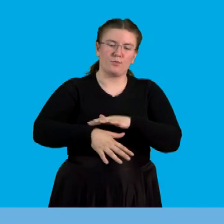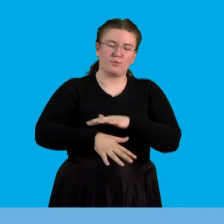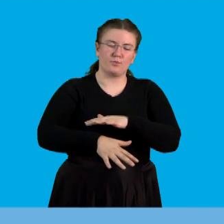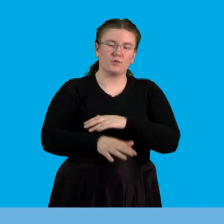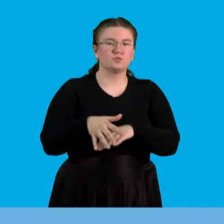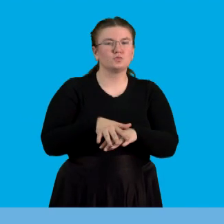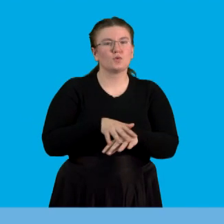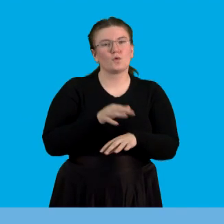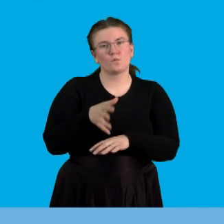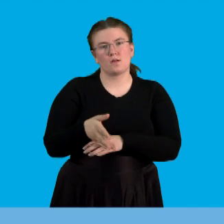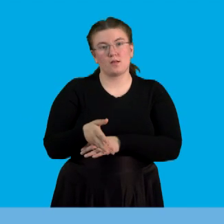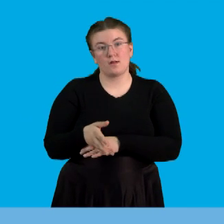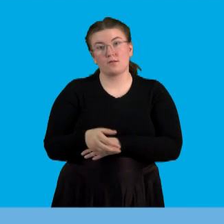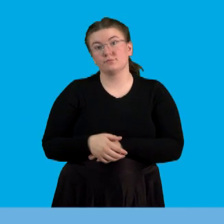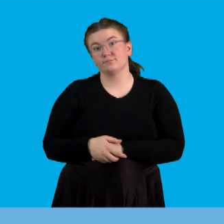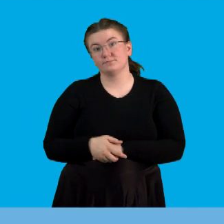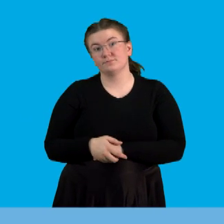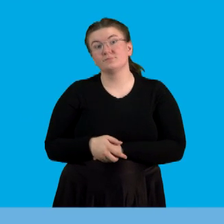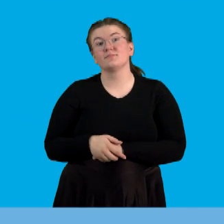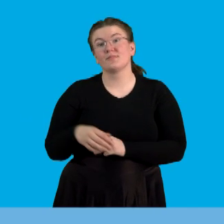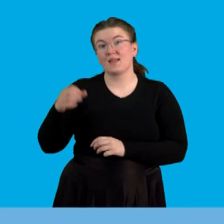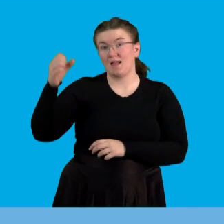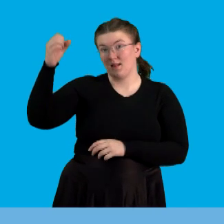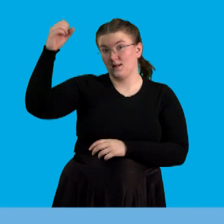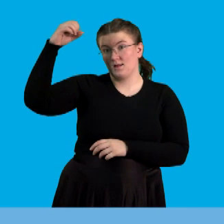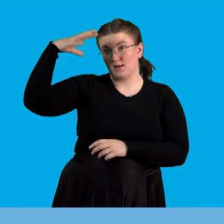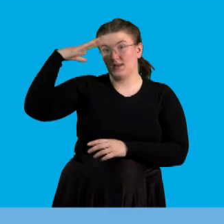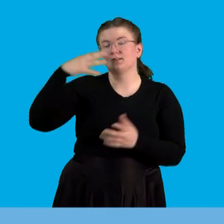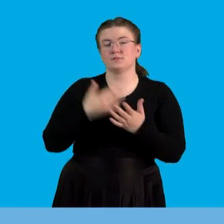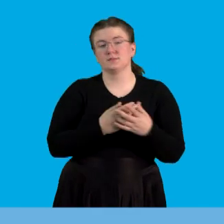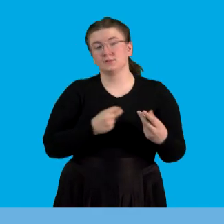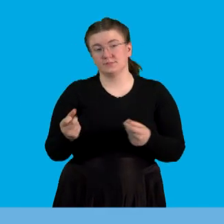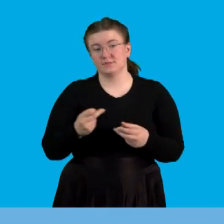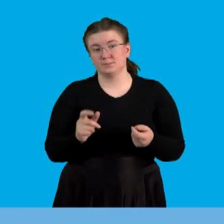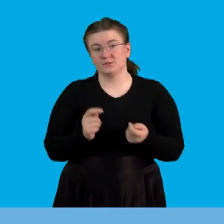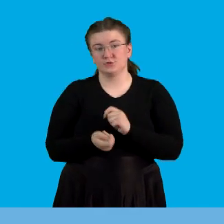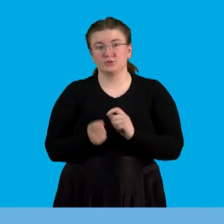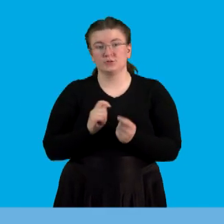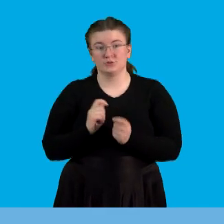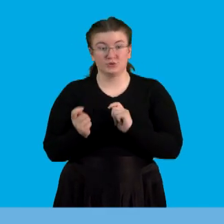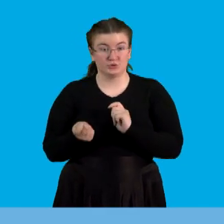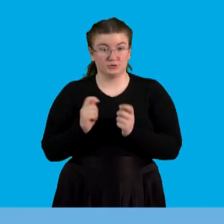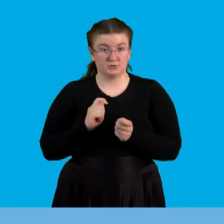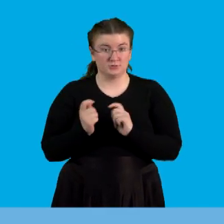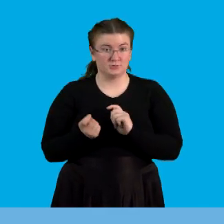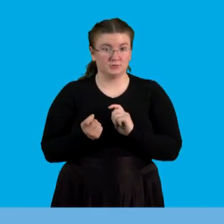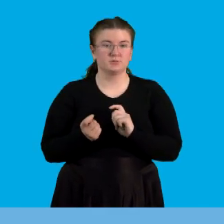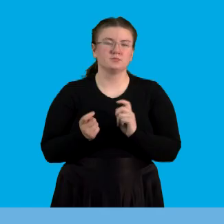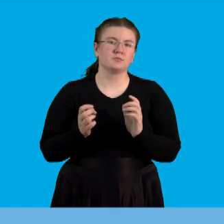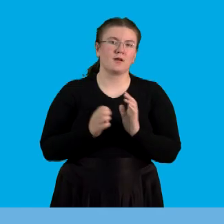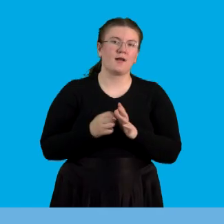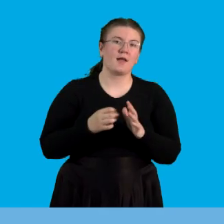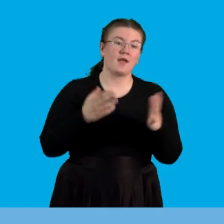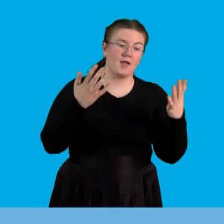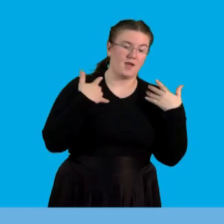So when light enters a different medium, it changes speed, as we have said. When it is moving from air to water, the speed